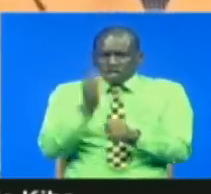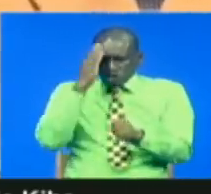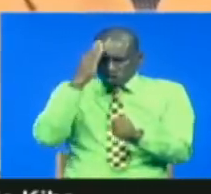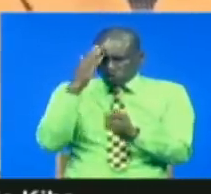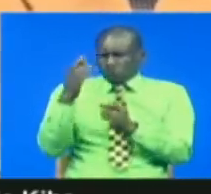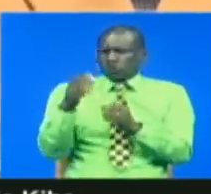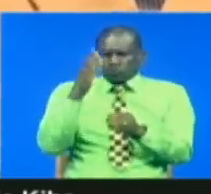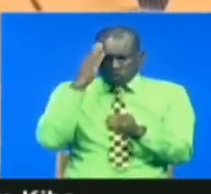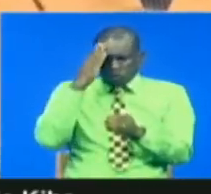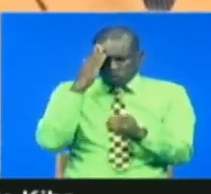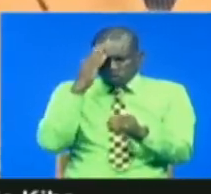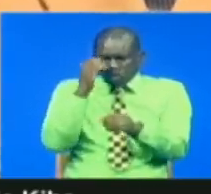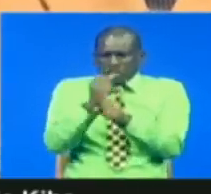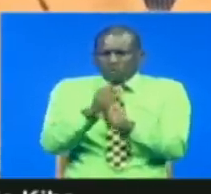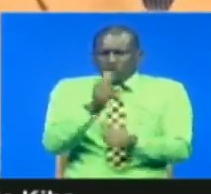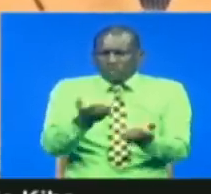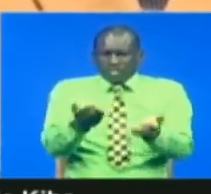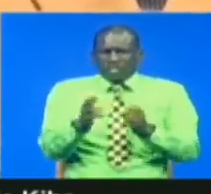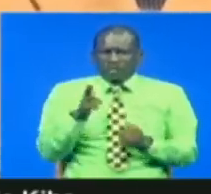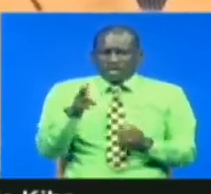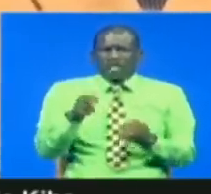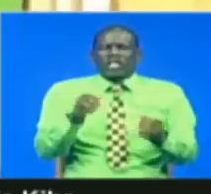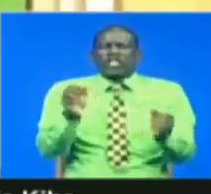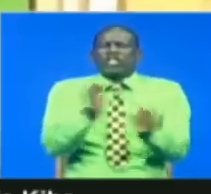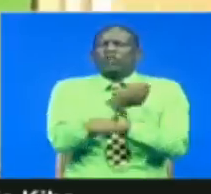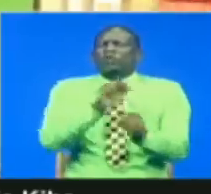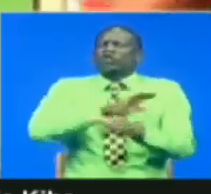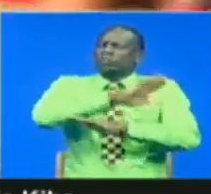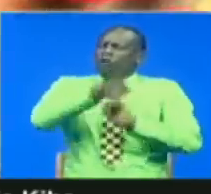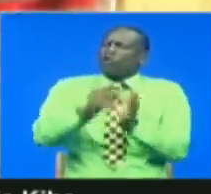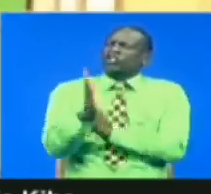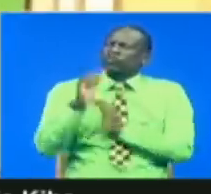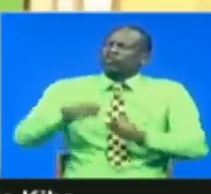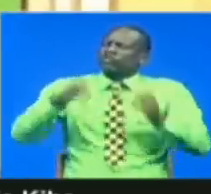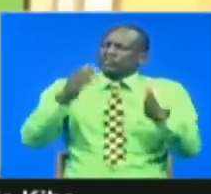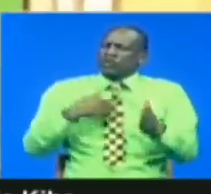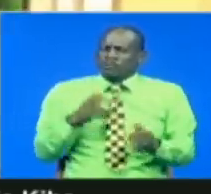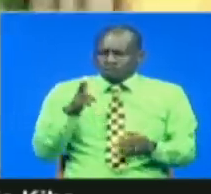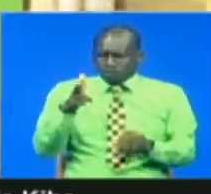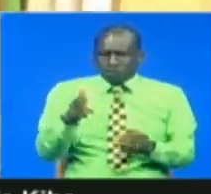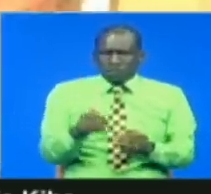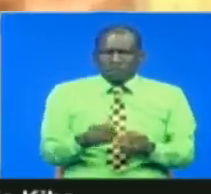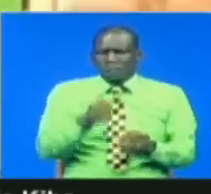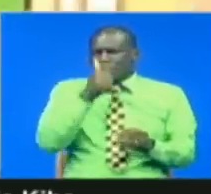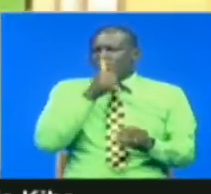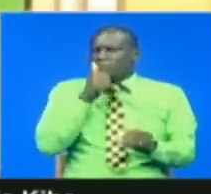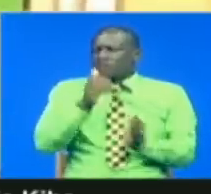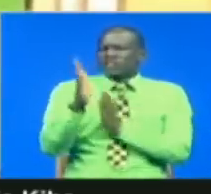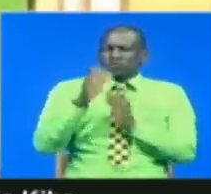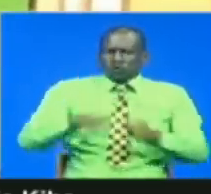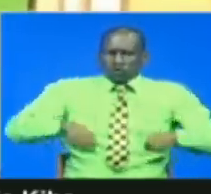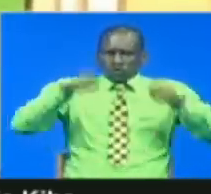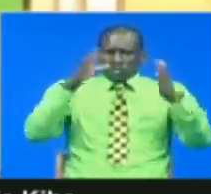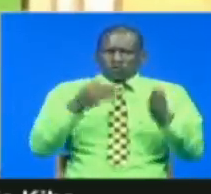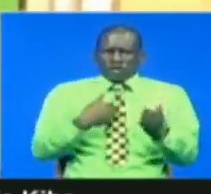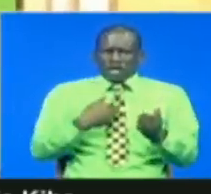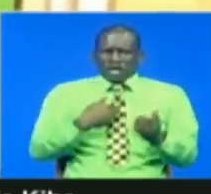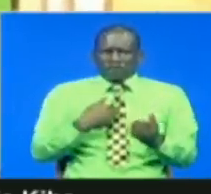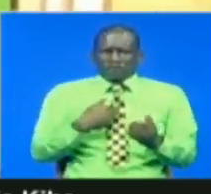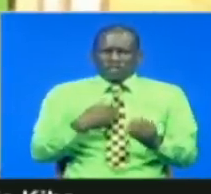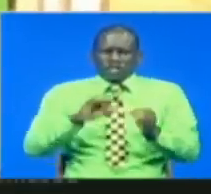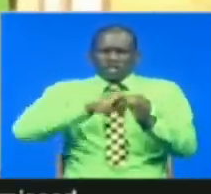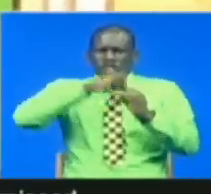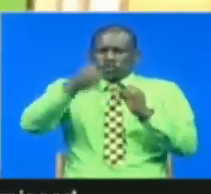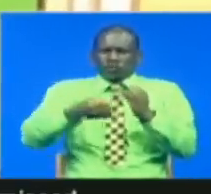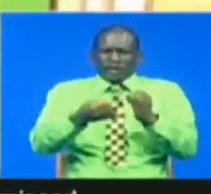requires what? A tool of trade. You cannot just arm every card. Security guards in private security firms will now have a mandatory insurance